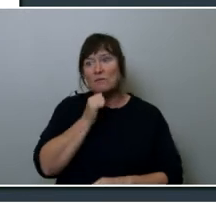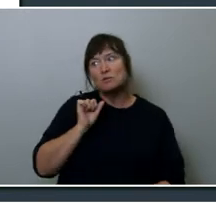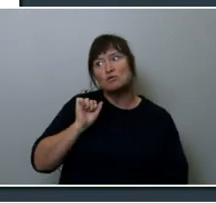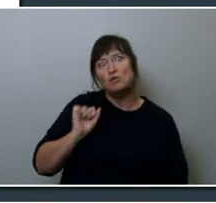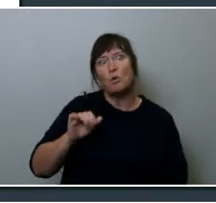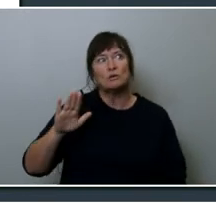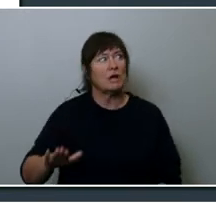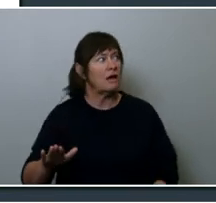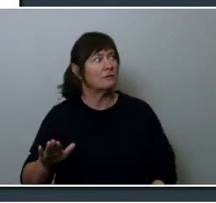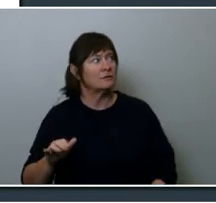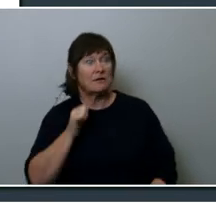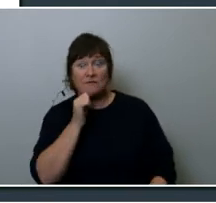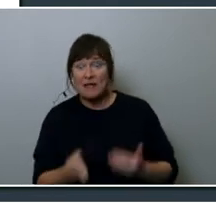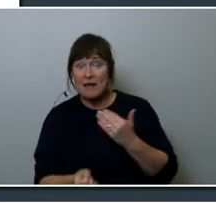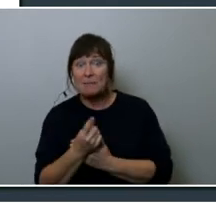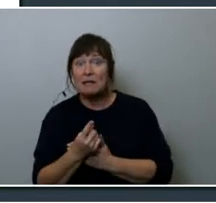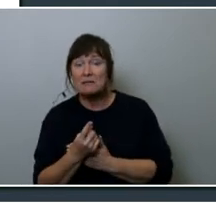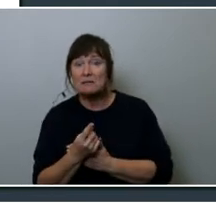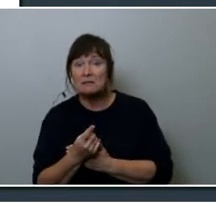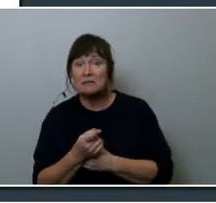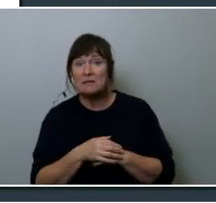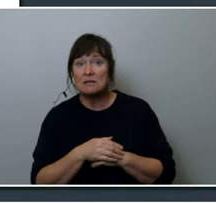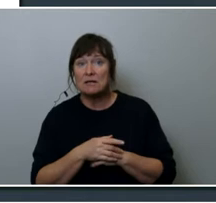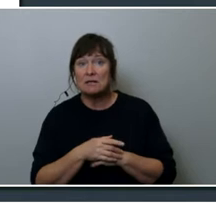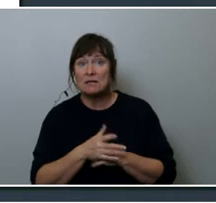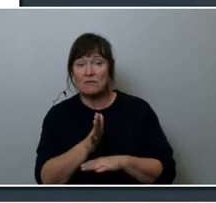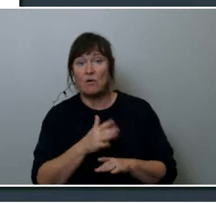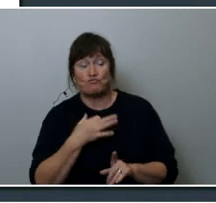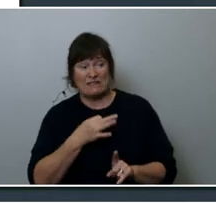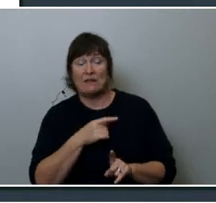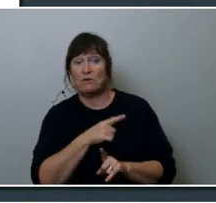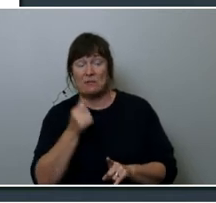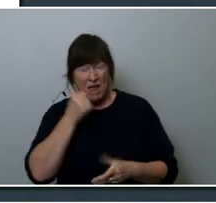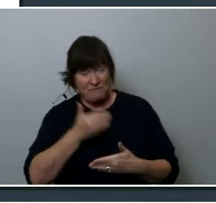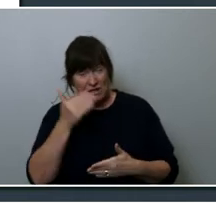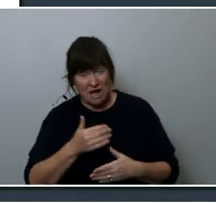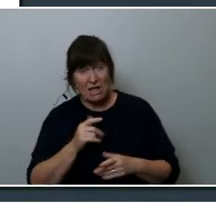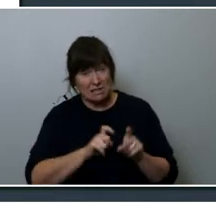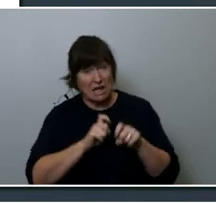child in this situation, if they were being, if their safety was jeopardized every day?